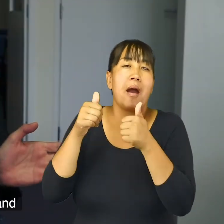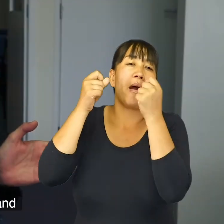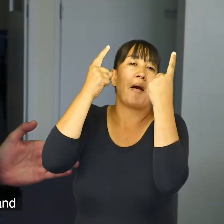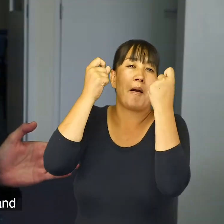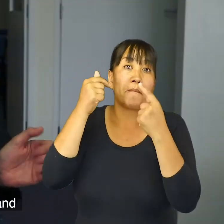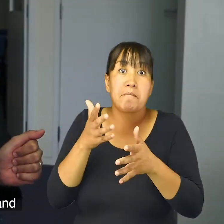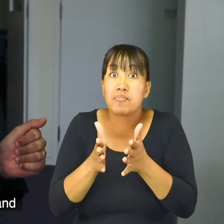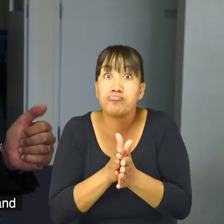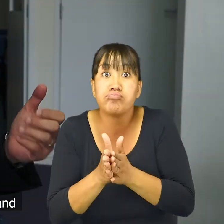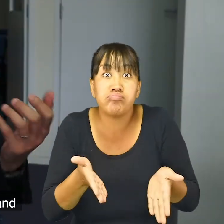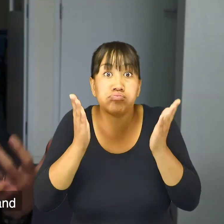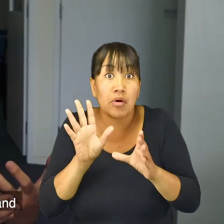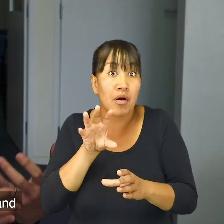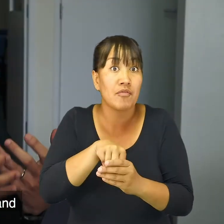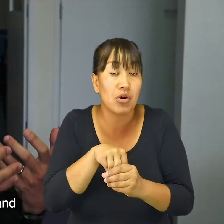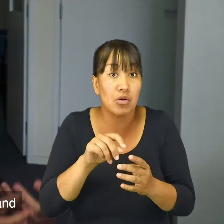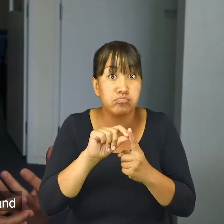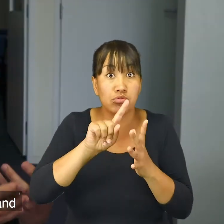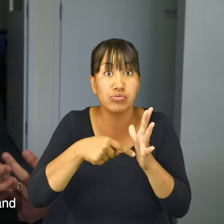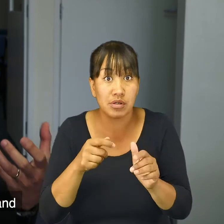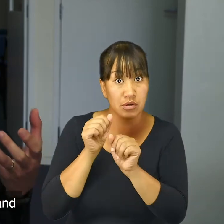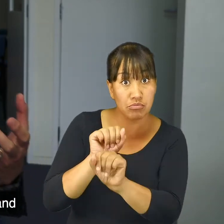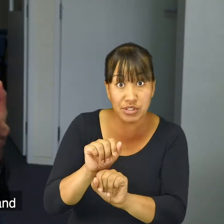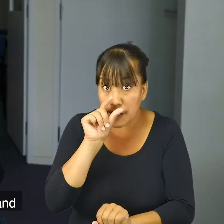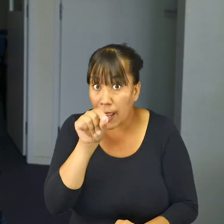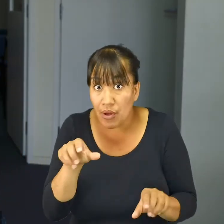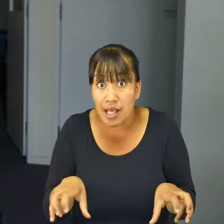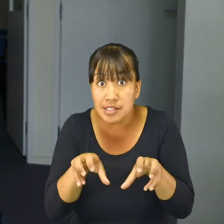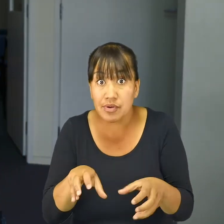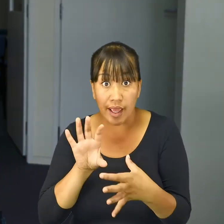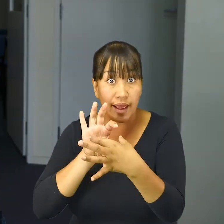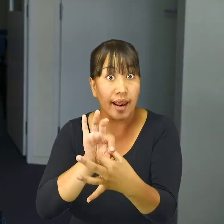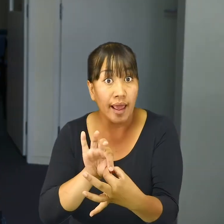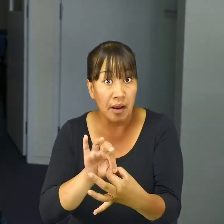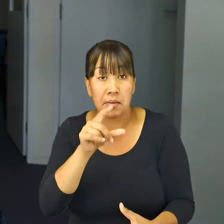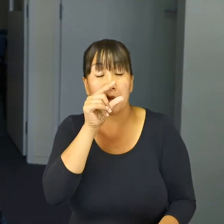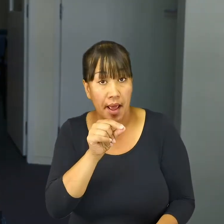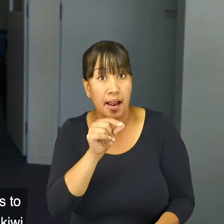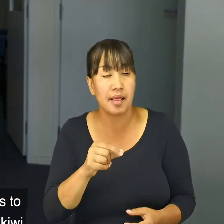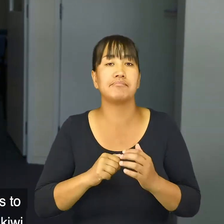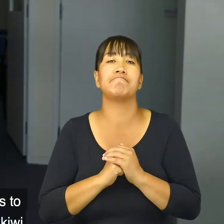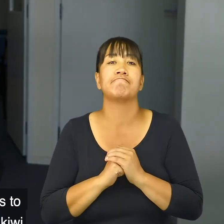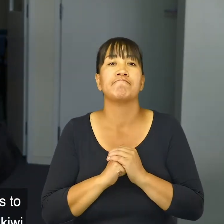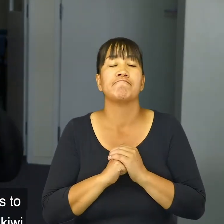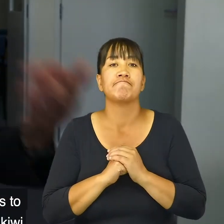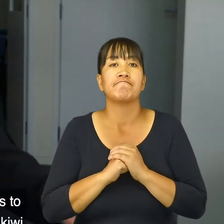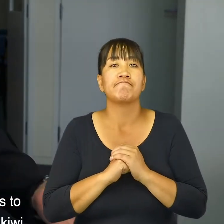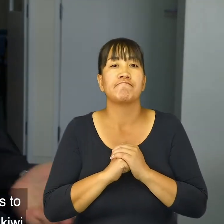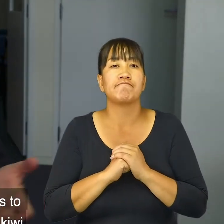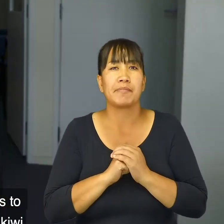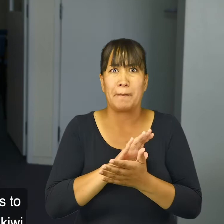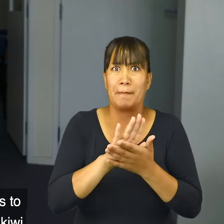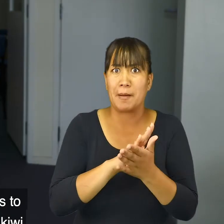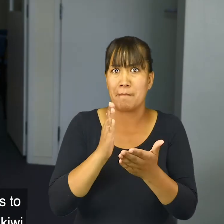a generation, understand it from a childhood, and then maybe in adulthood where we have more opportunities to do something, putting